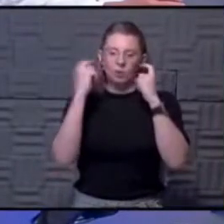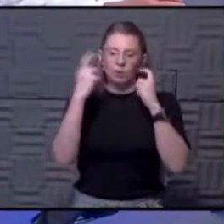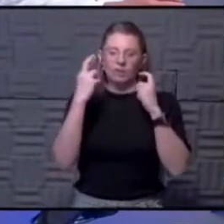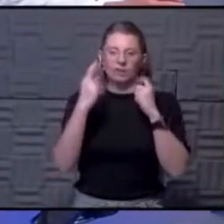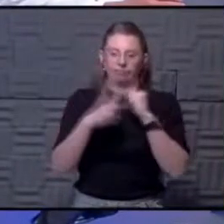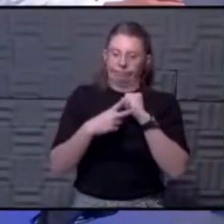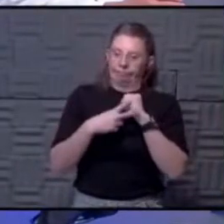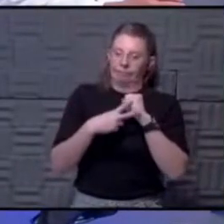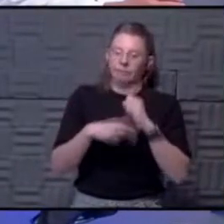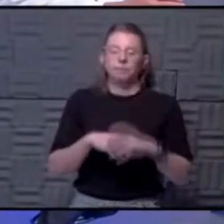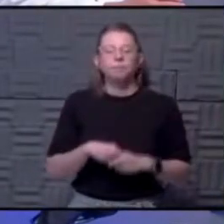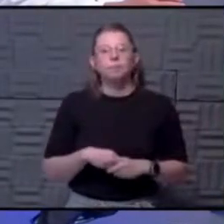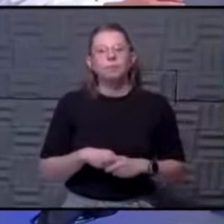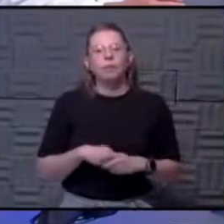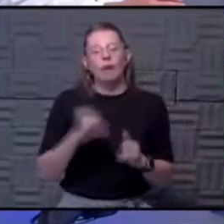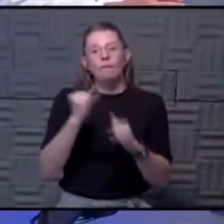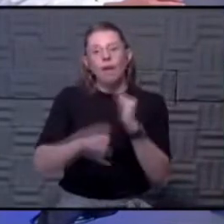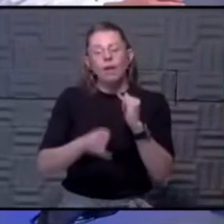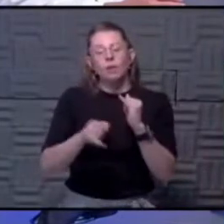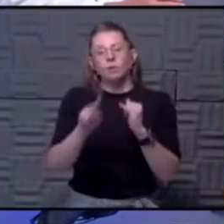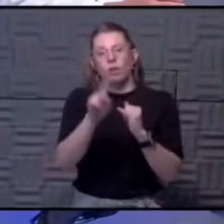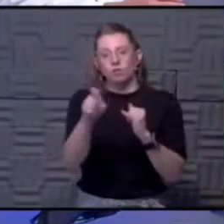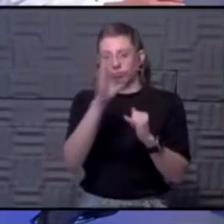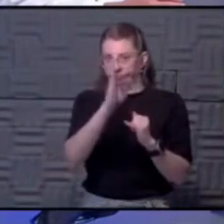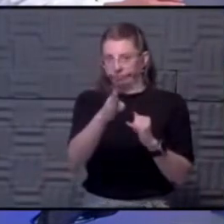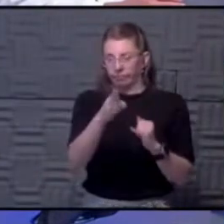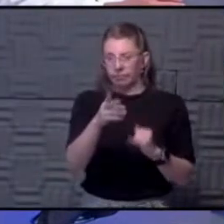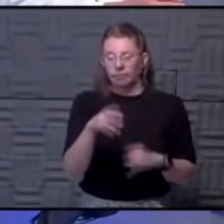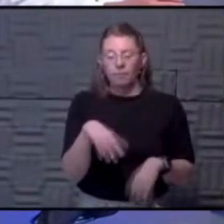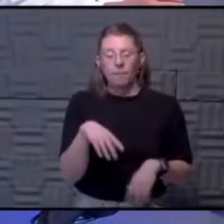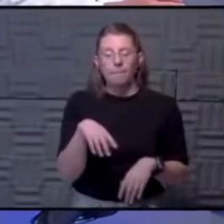All right. So final question to you directly, Dr. Norman, before we go to